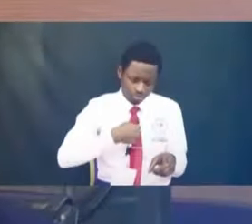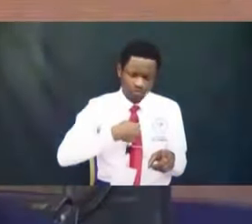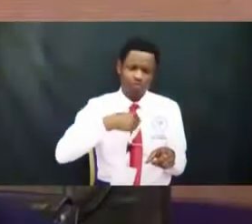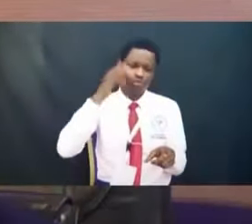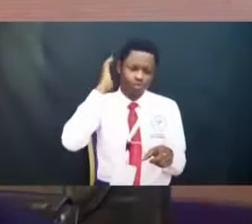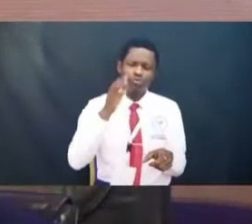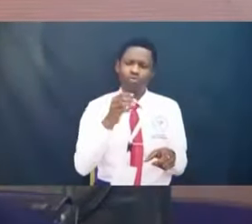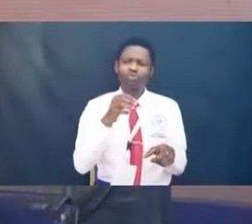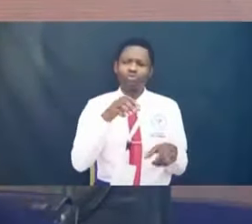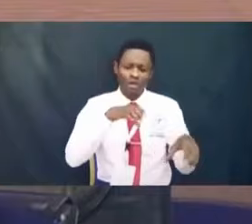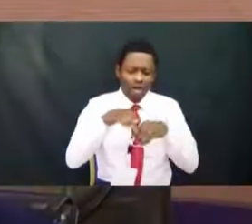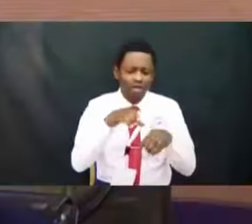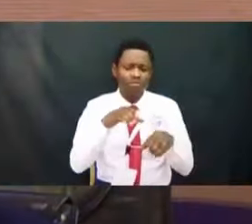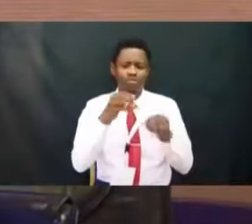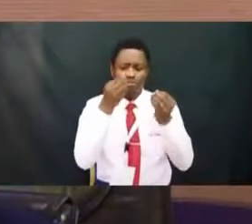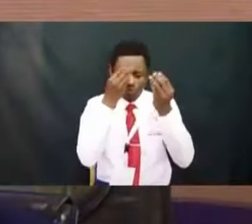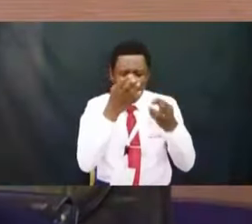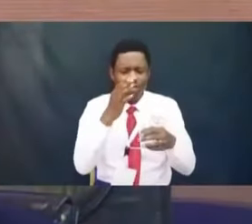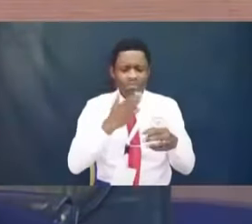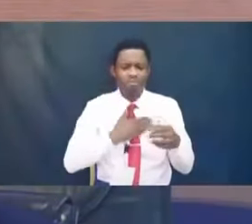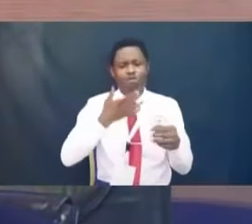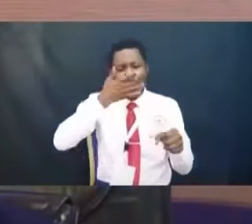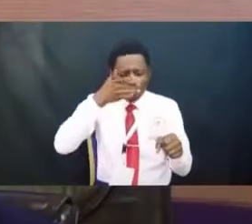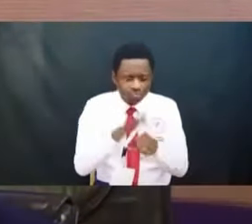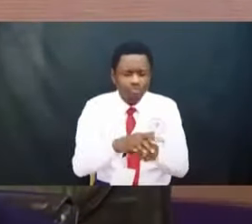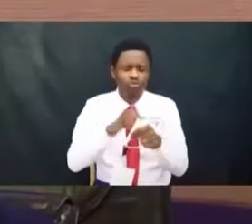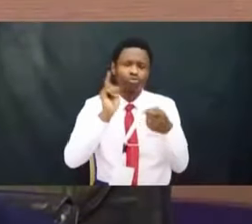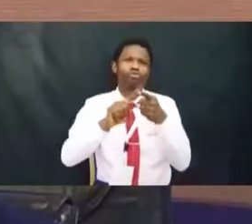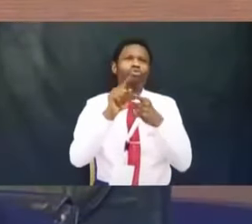meti me osa ano oso.